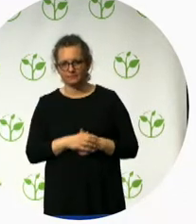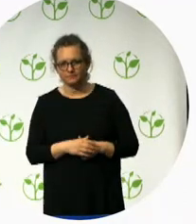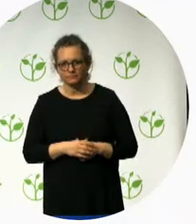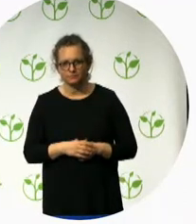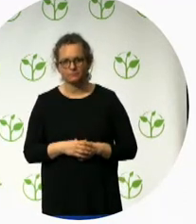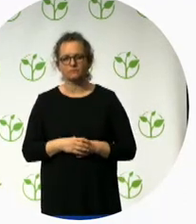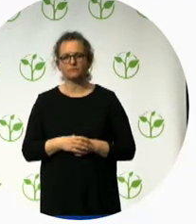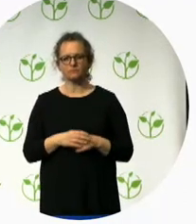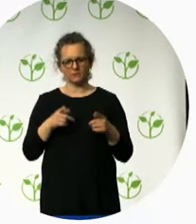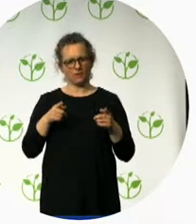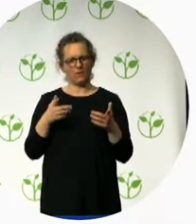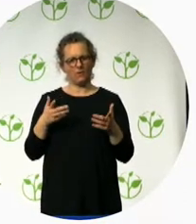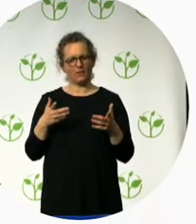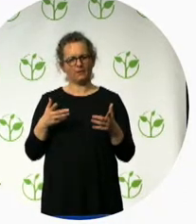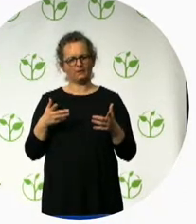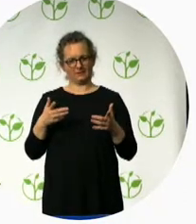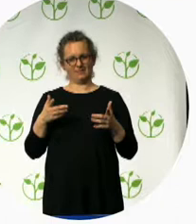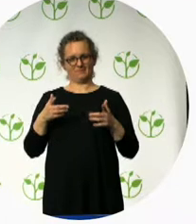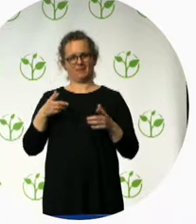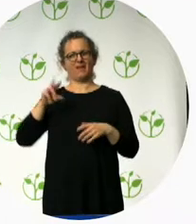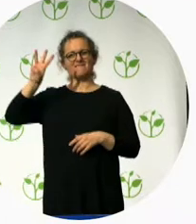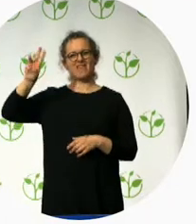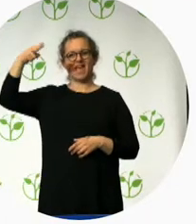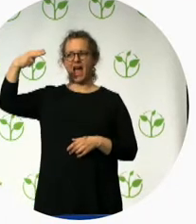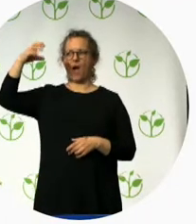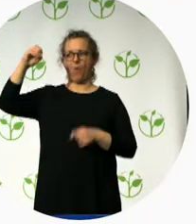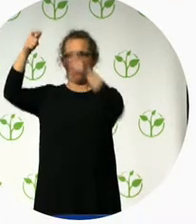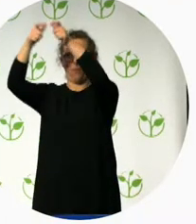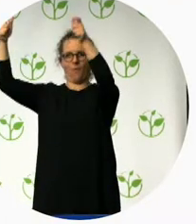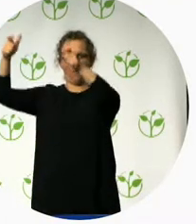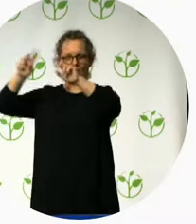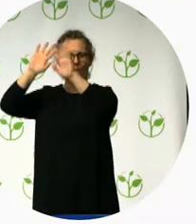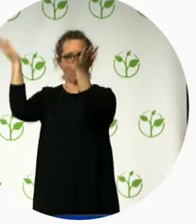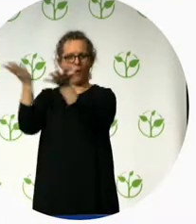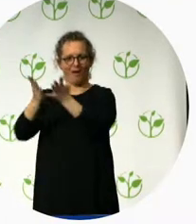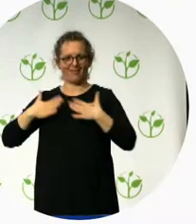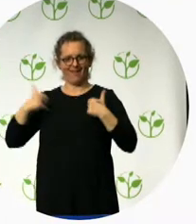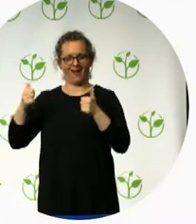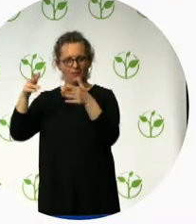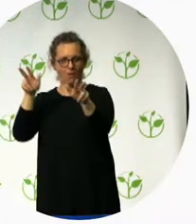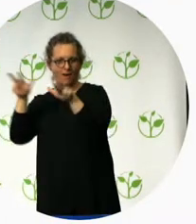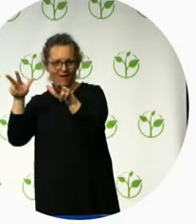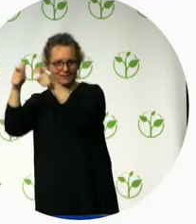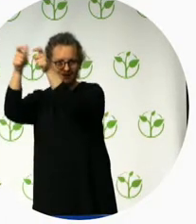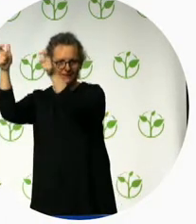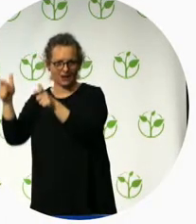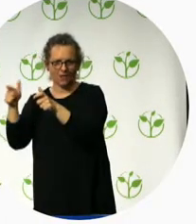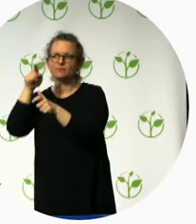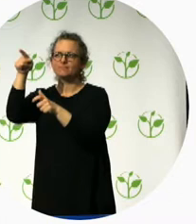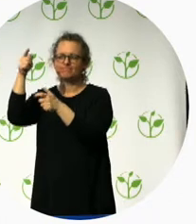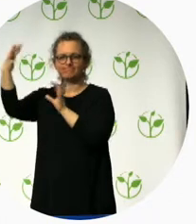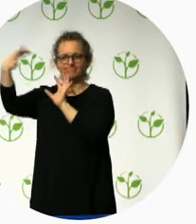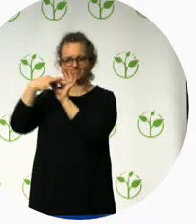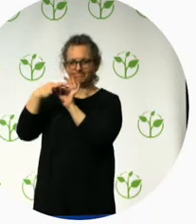we see a lot of similarities between what you're talking about and the age-friendly cities concept of